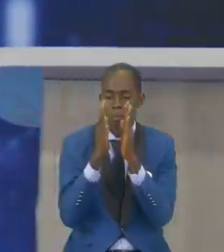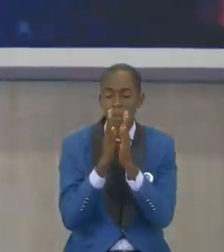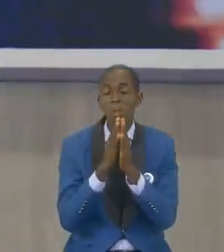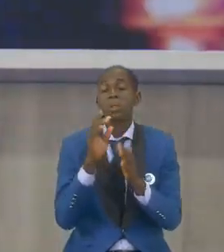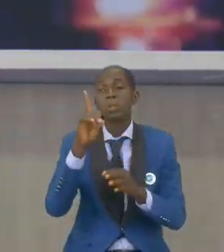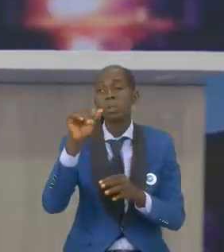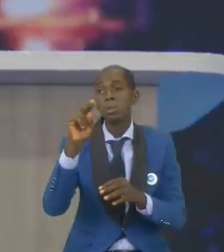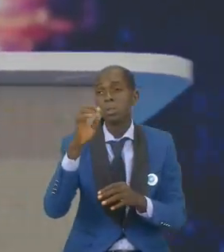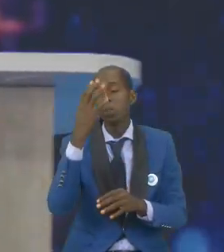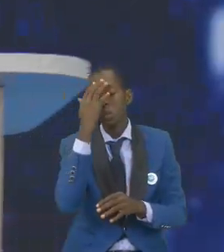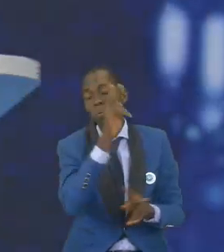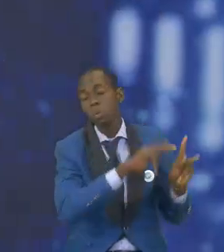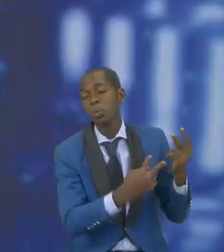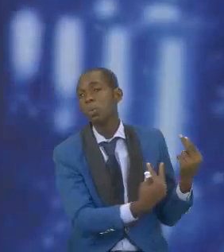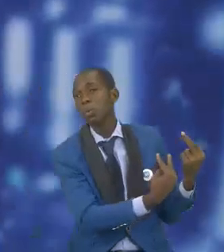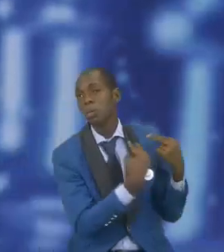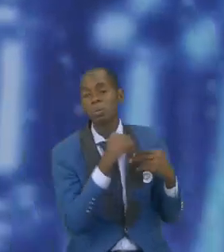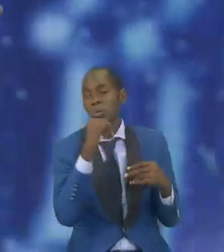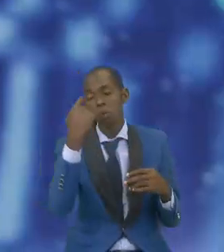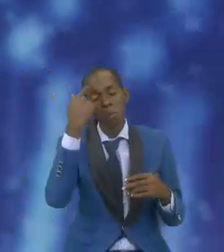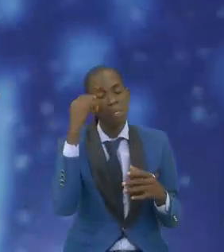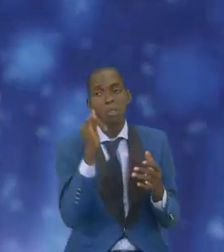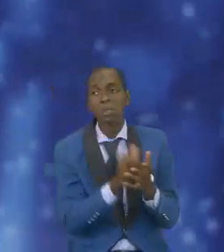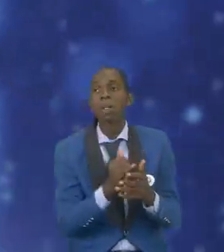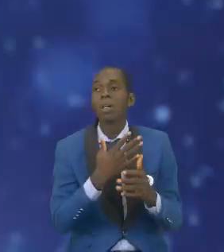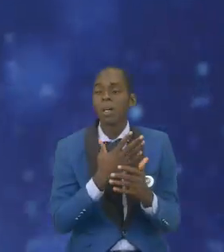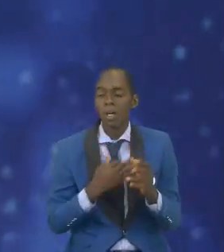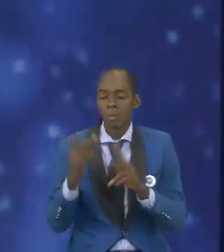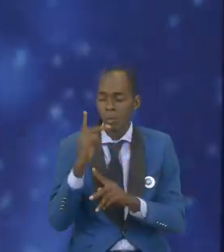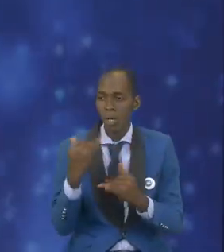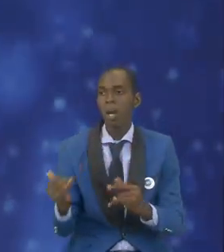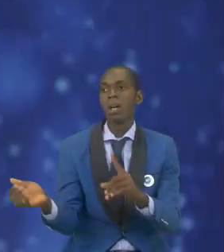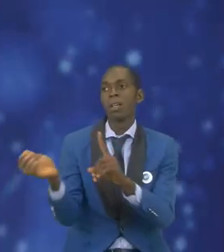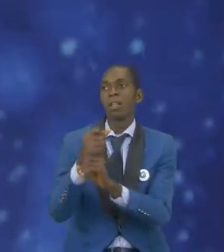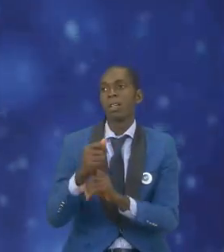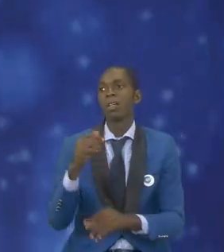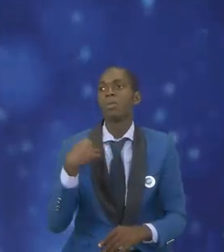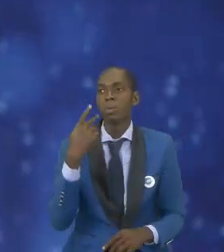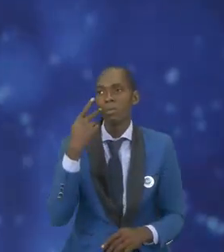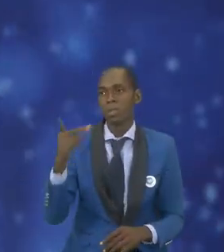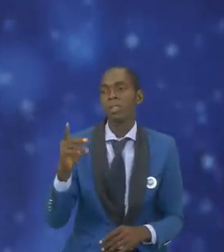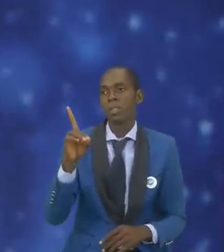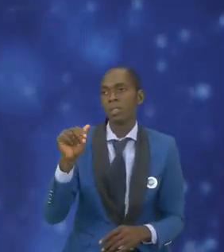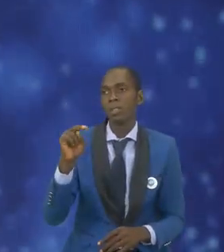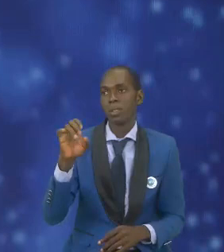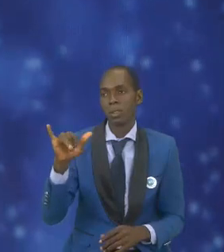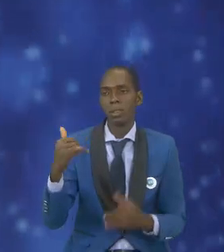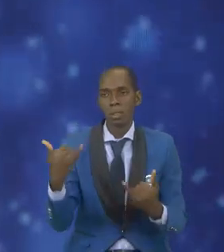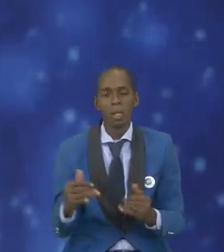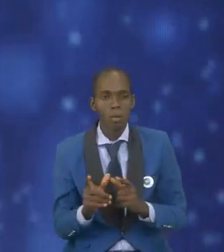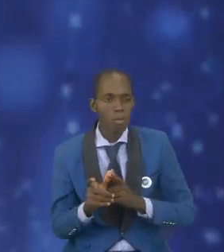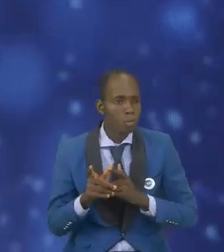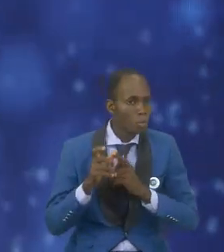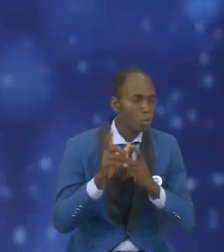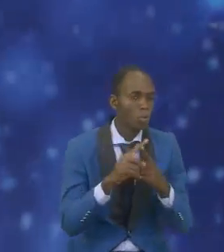they caught him. They said, we've seen him. And they went to the king. They said, O king, you remember the decree? He said,